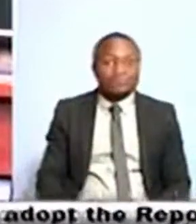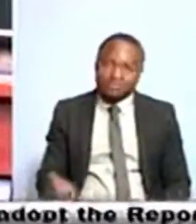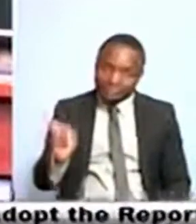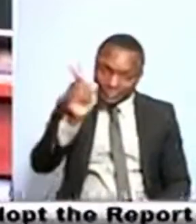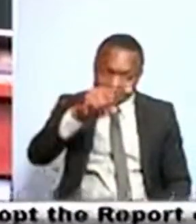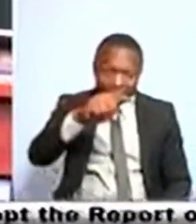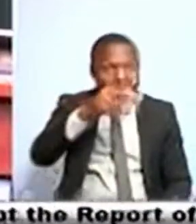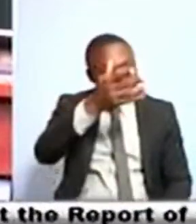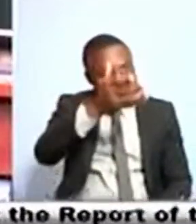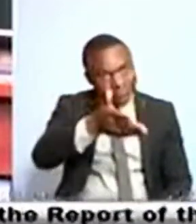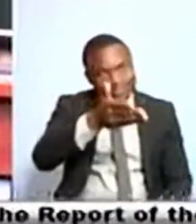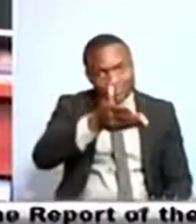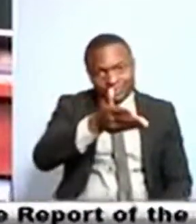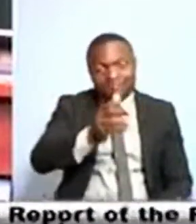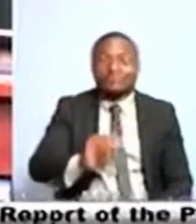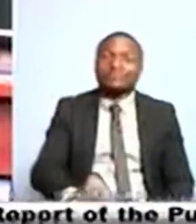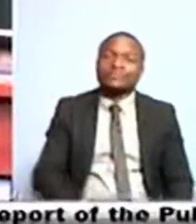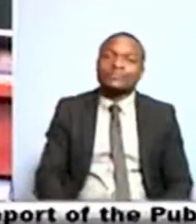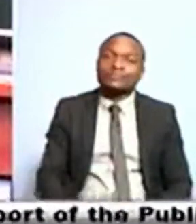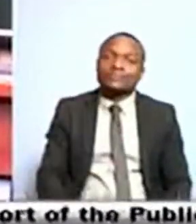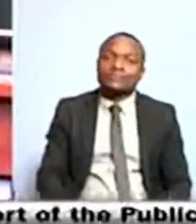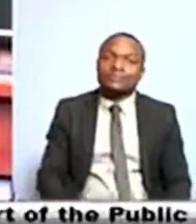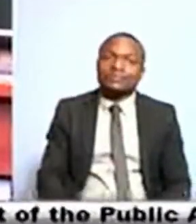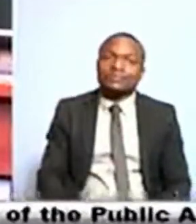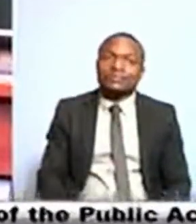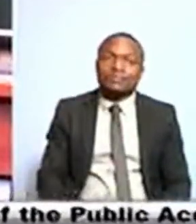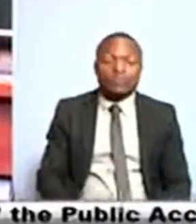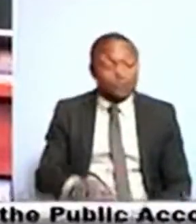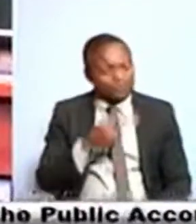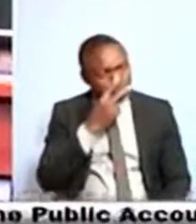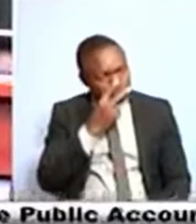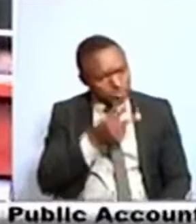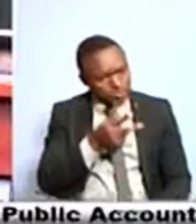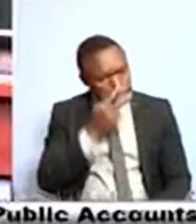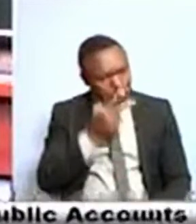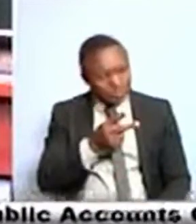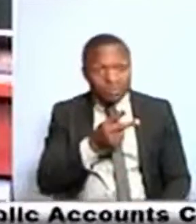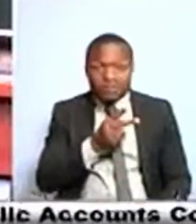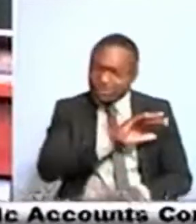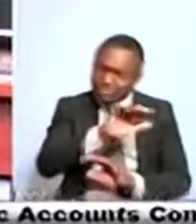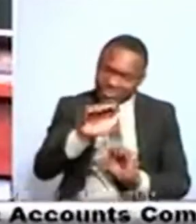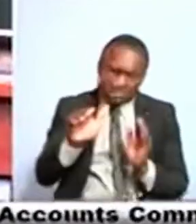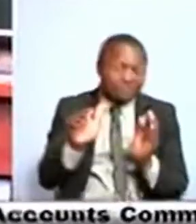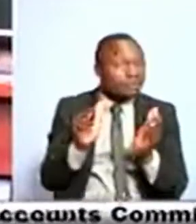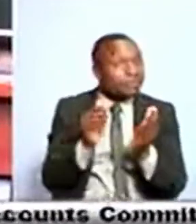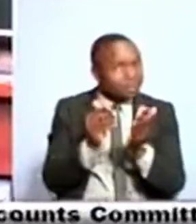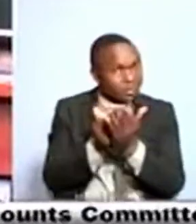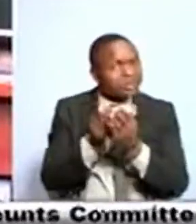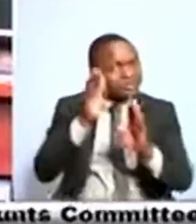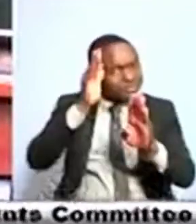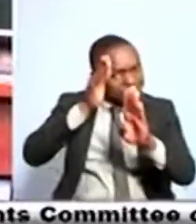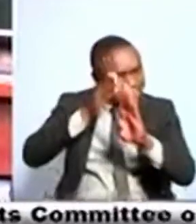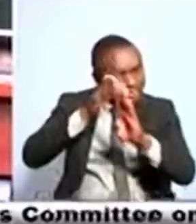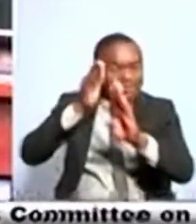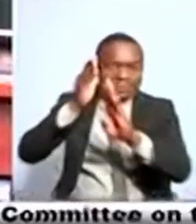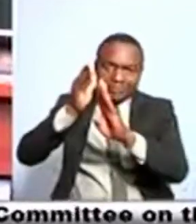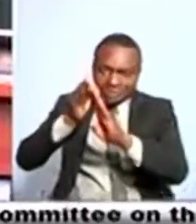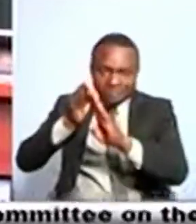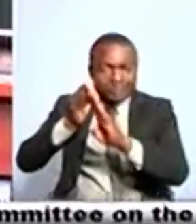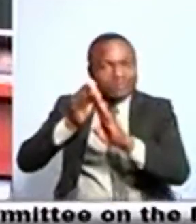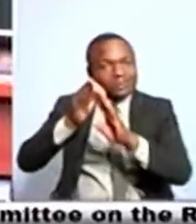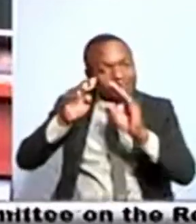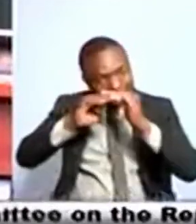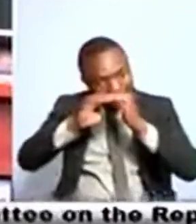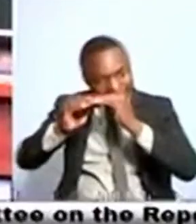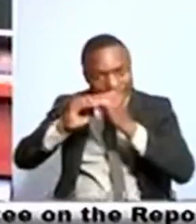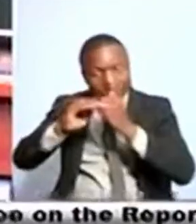out constantly to measure, to make sure that all specifications at certain levels are met,